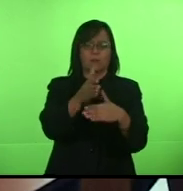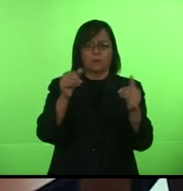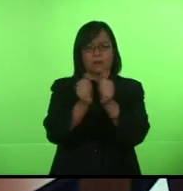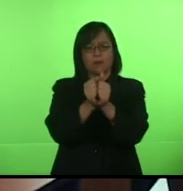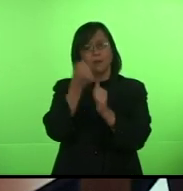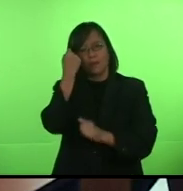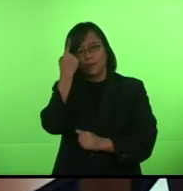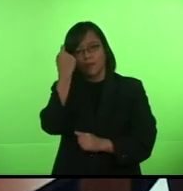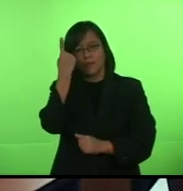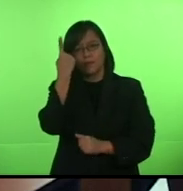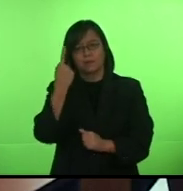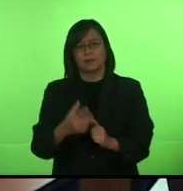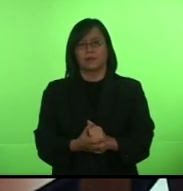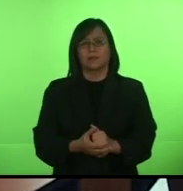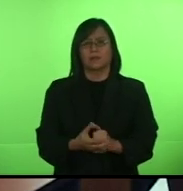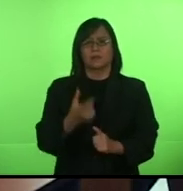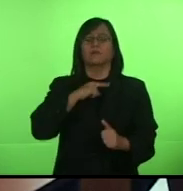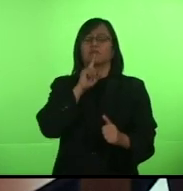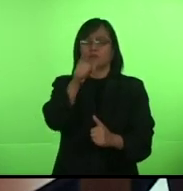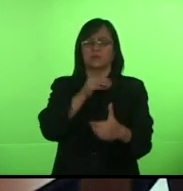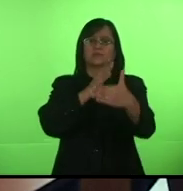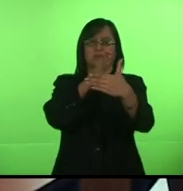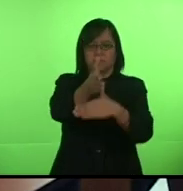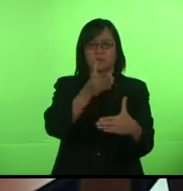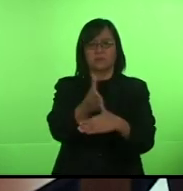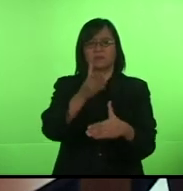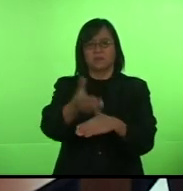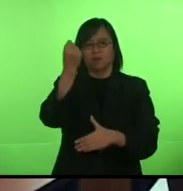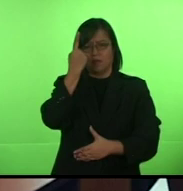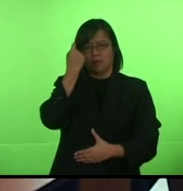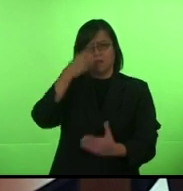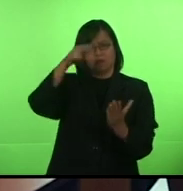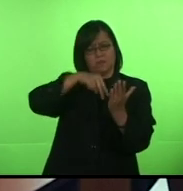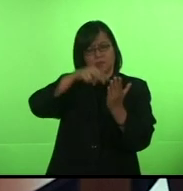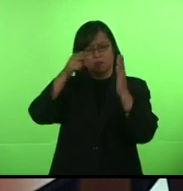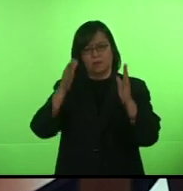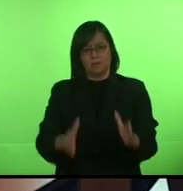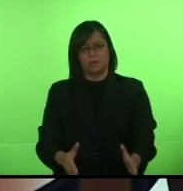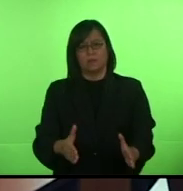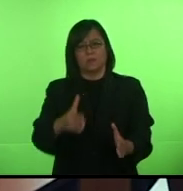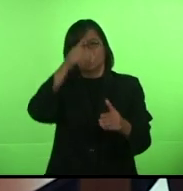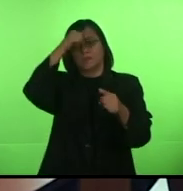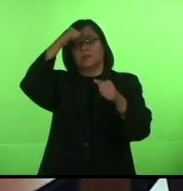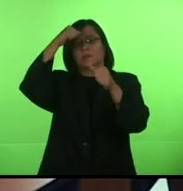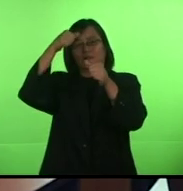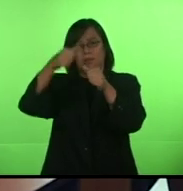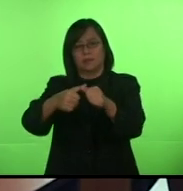understanding. Okay, they interfere to the understanding of the reader. So remember, okay,